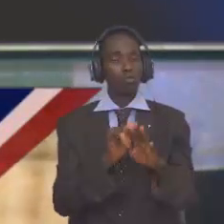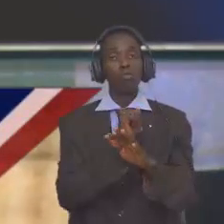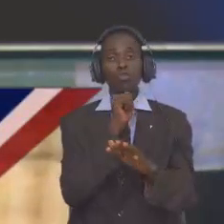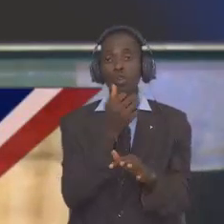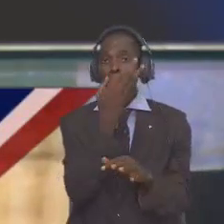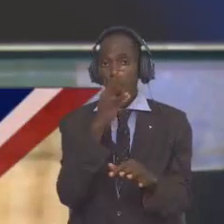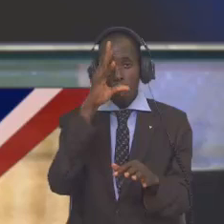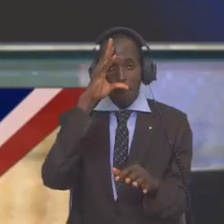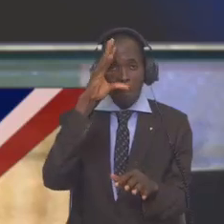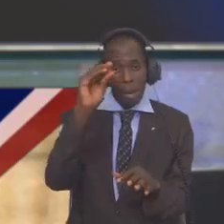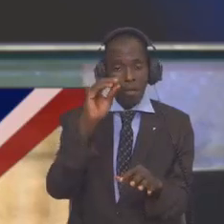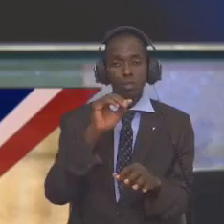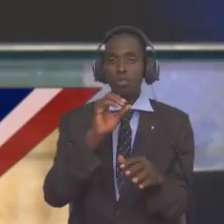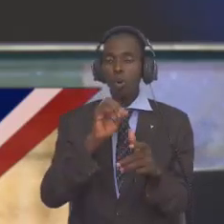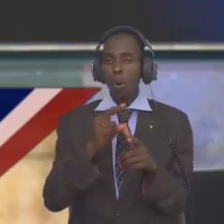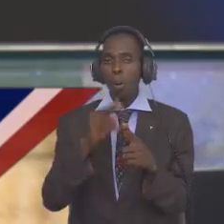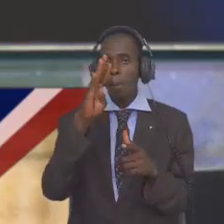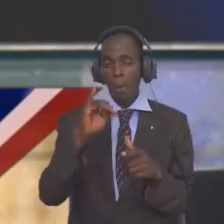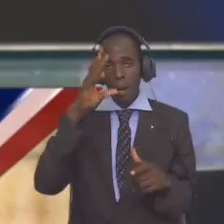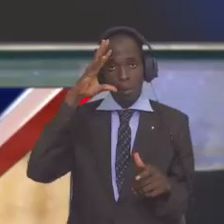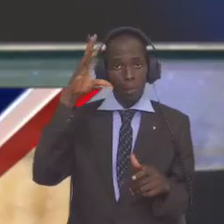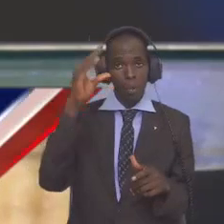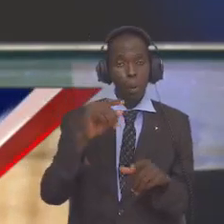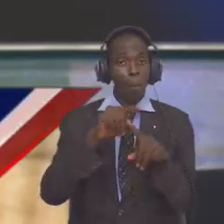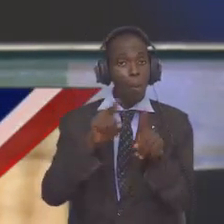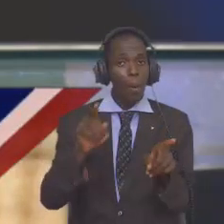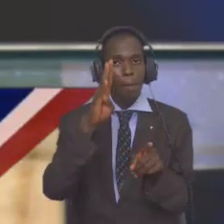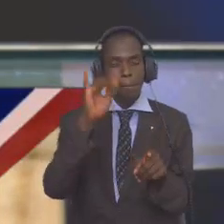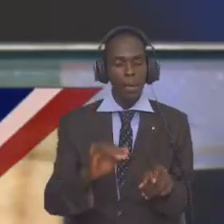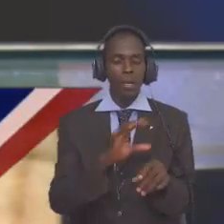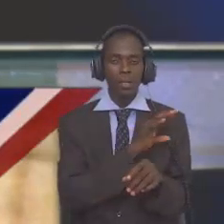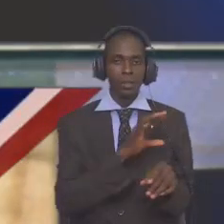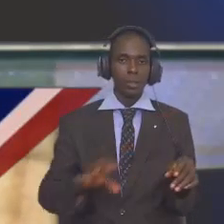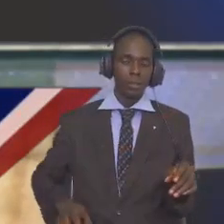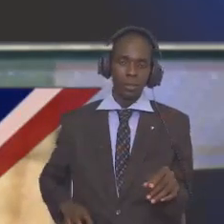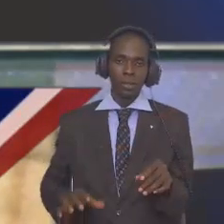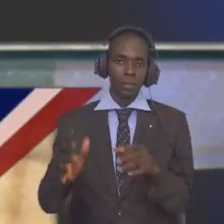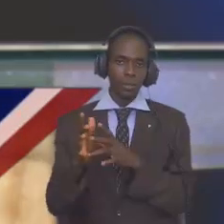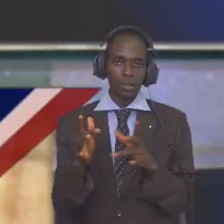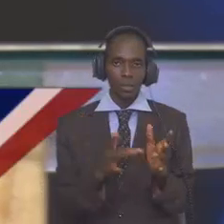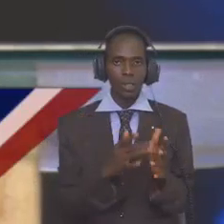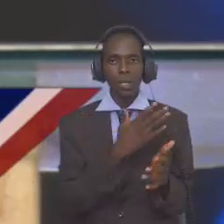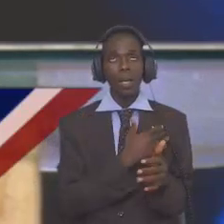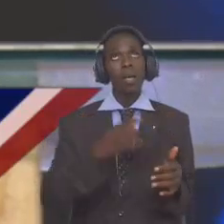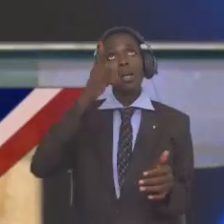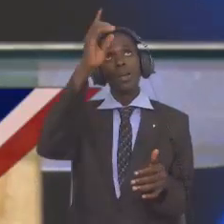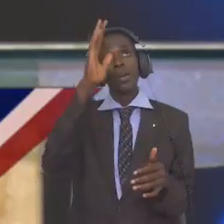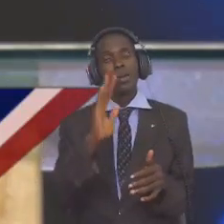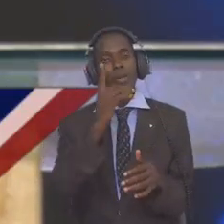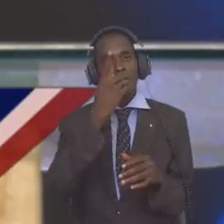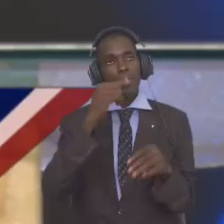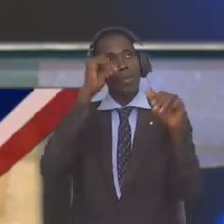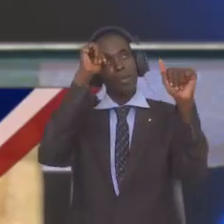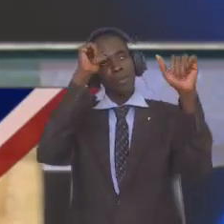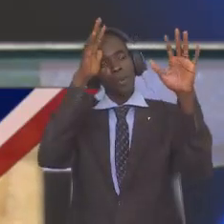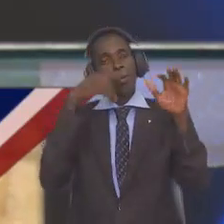men, neither by man, but by Jesus Christ and God the Father who